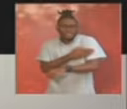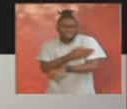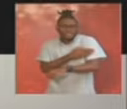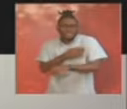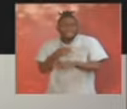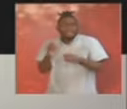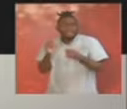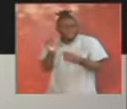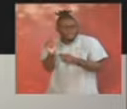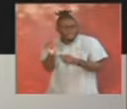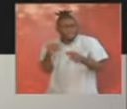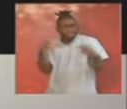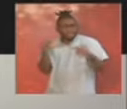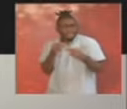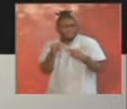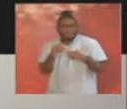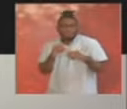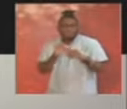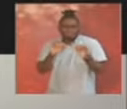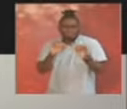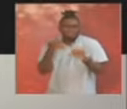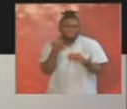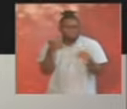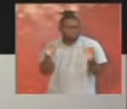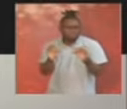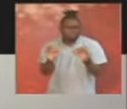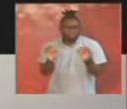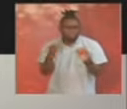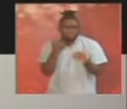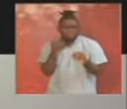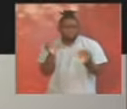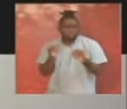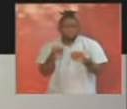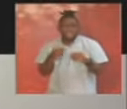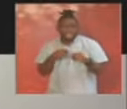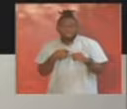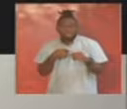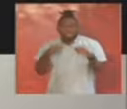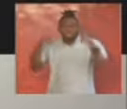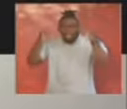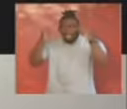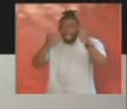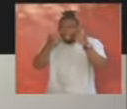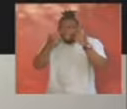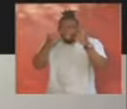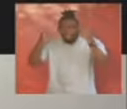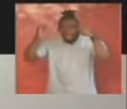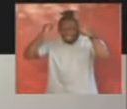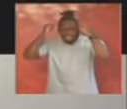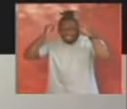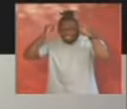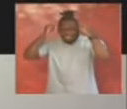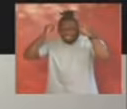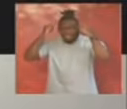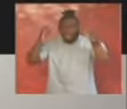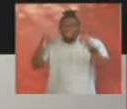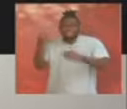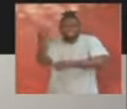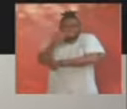fever. I did have a slight pain behind the eyes on day 3 to day 4, but I usually suffer